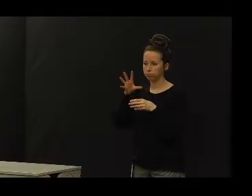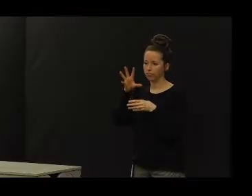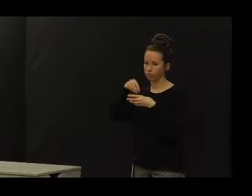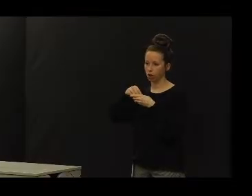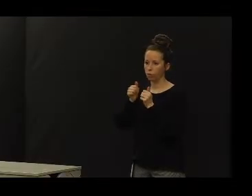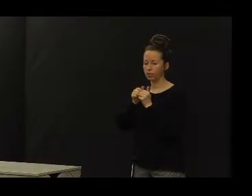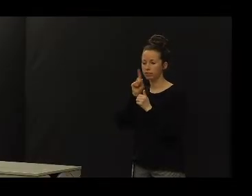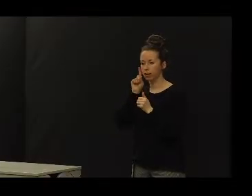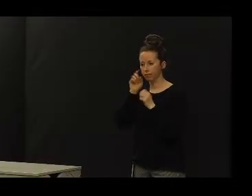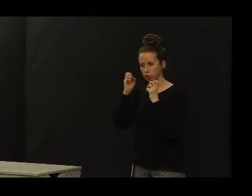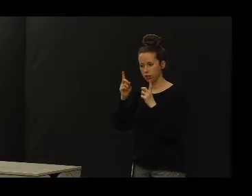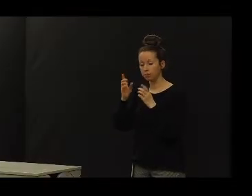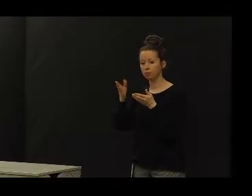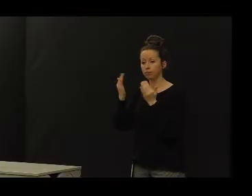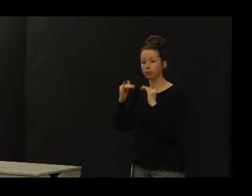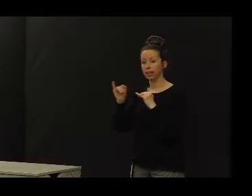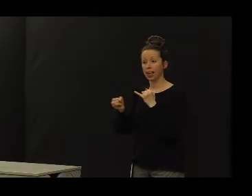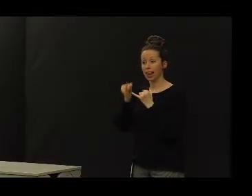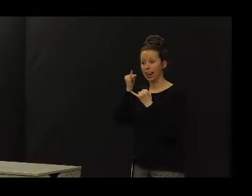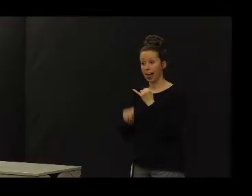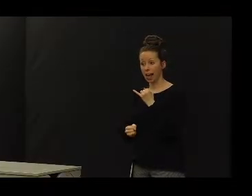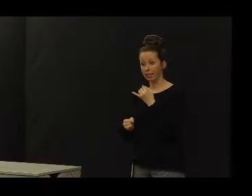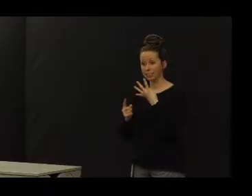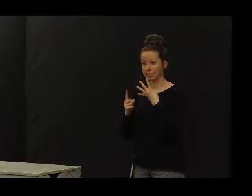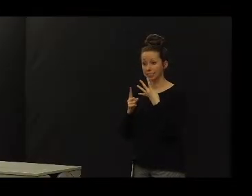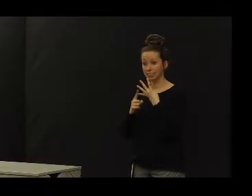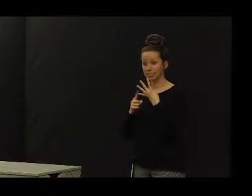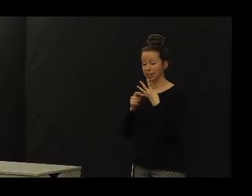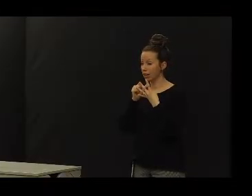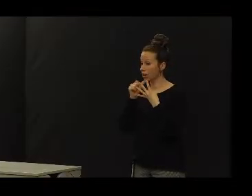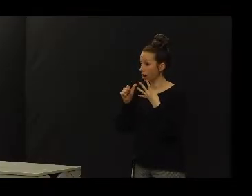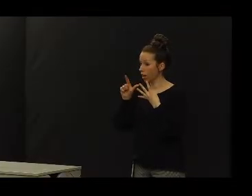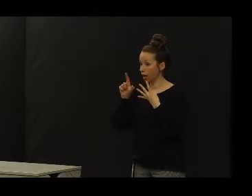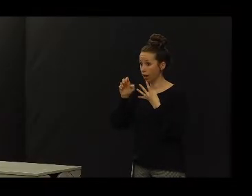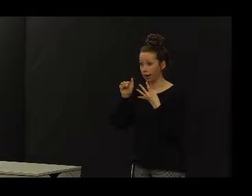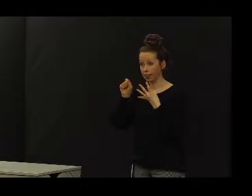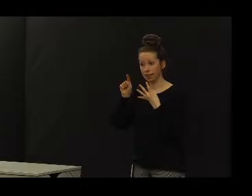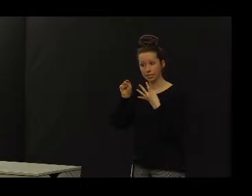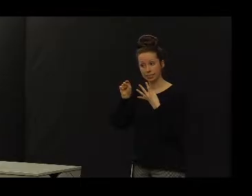And last, but certainly not least,